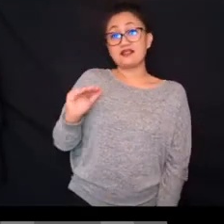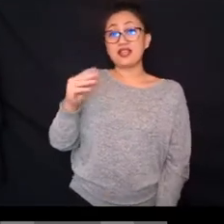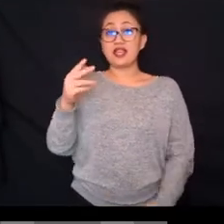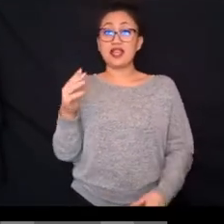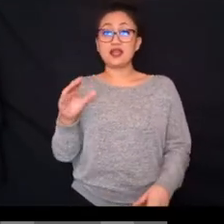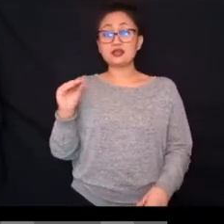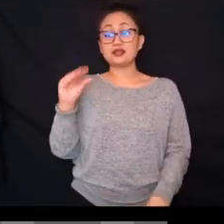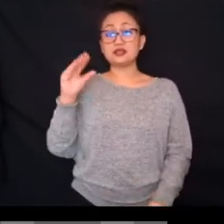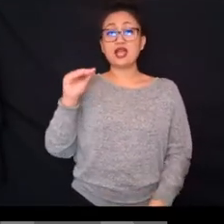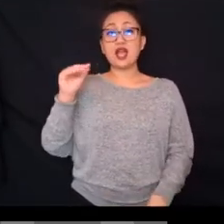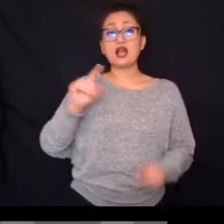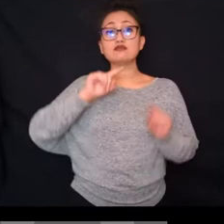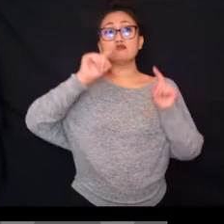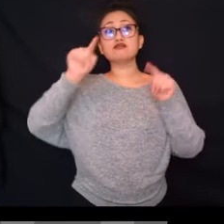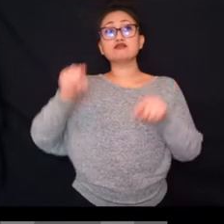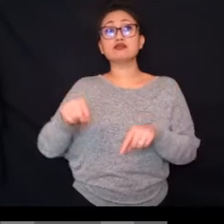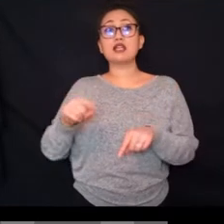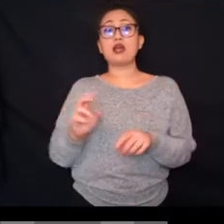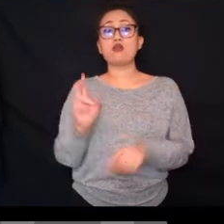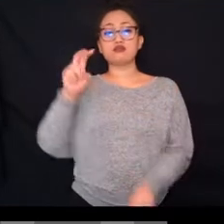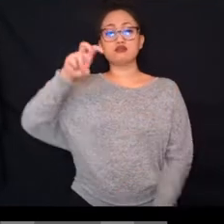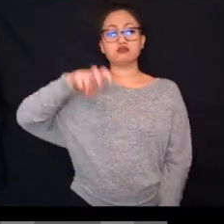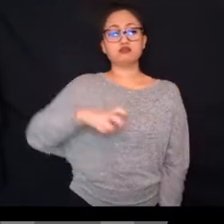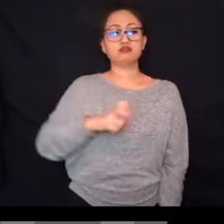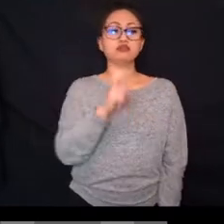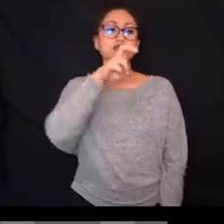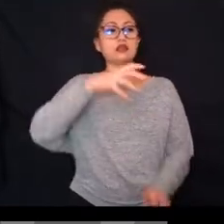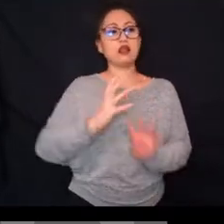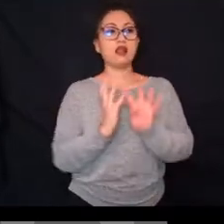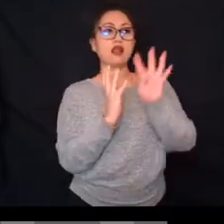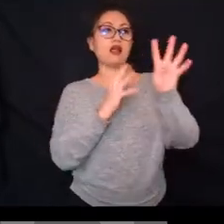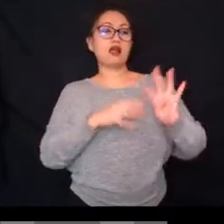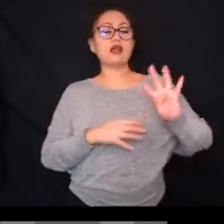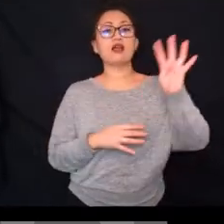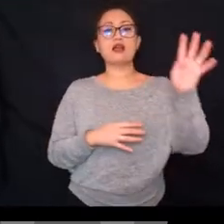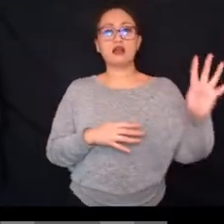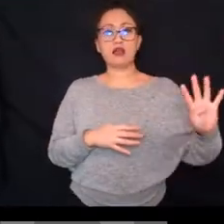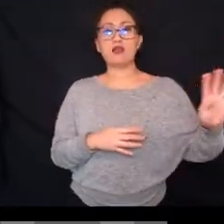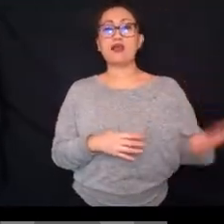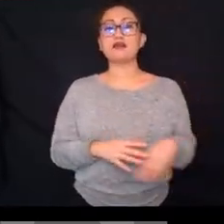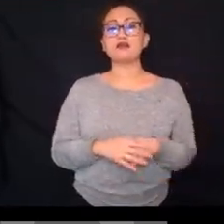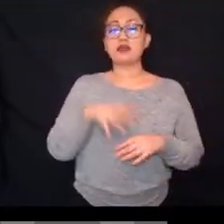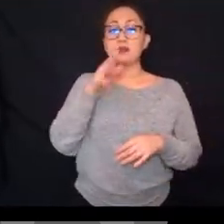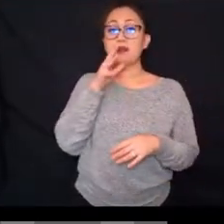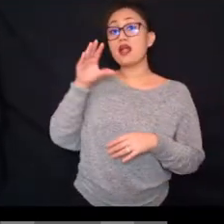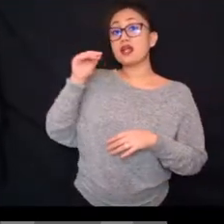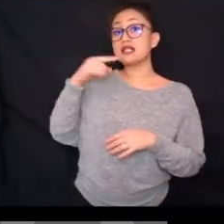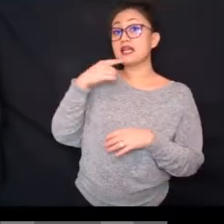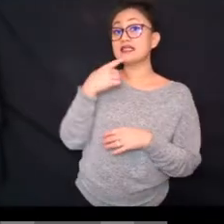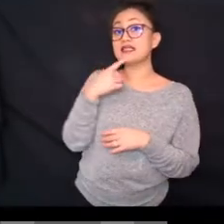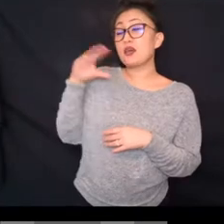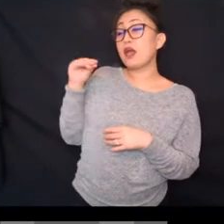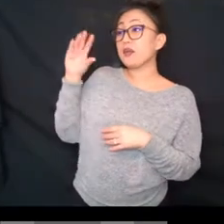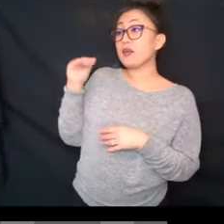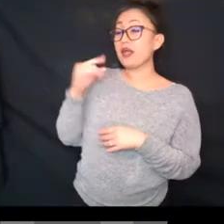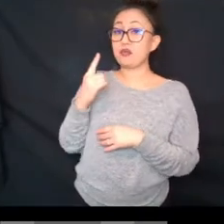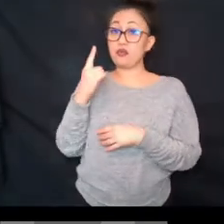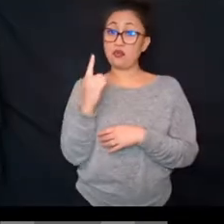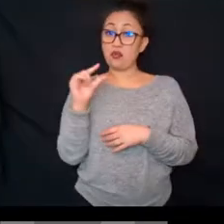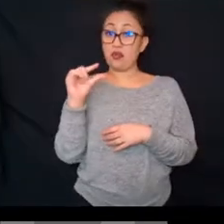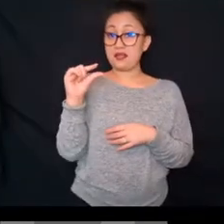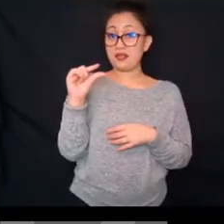out one day over the hills and far away. When the mother duck said quack, quack, quack, one little